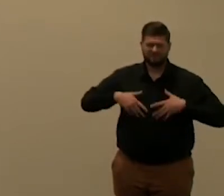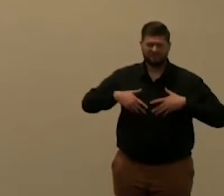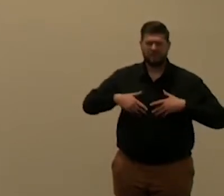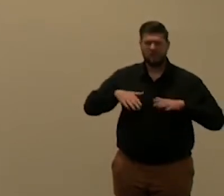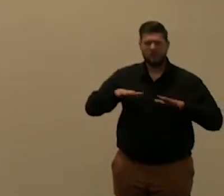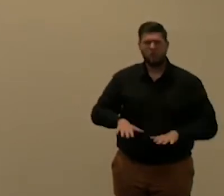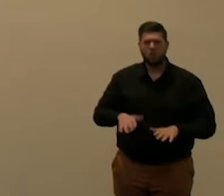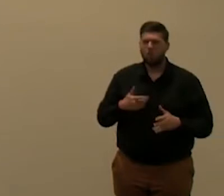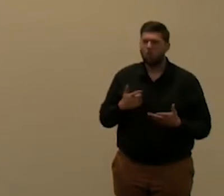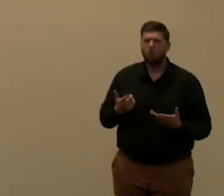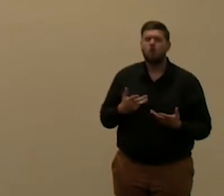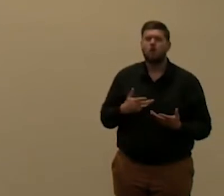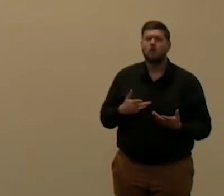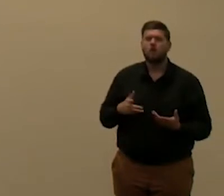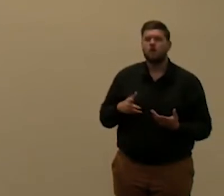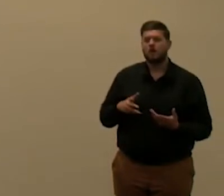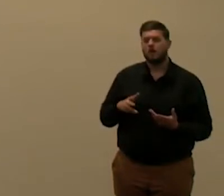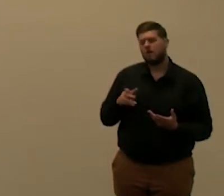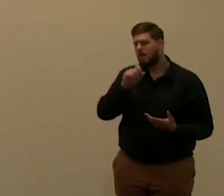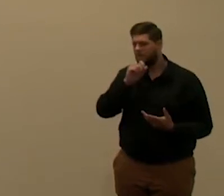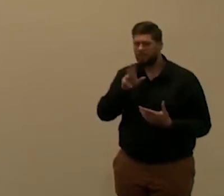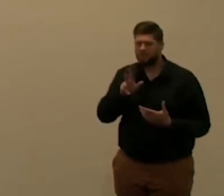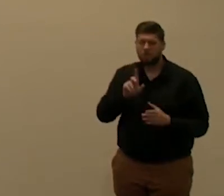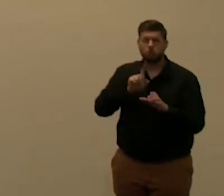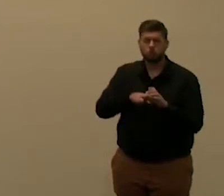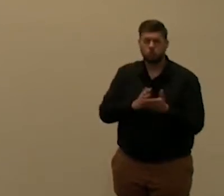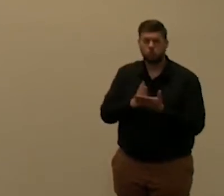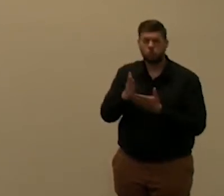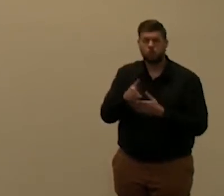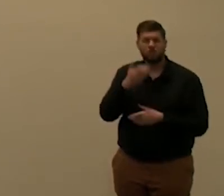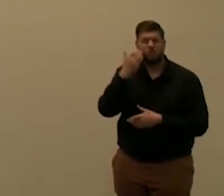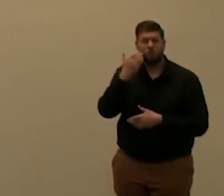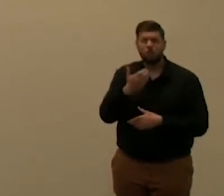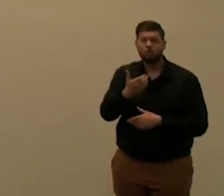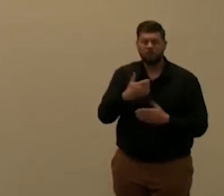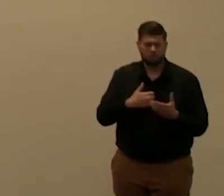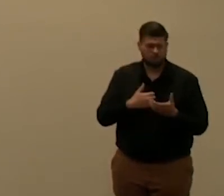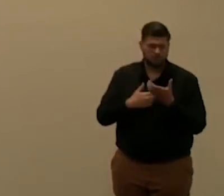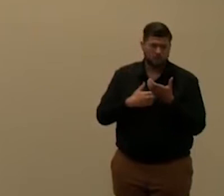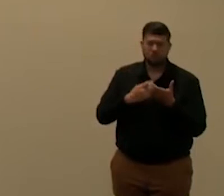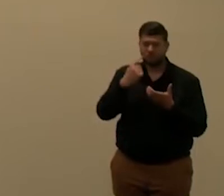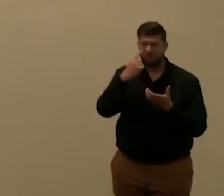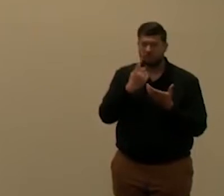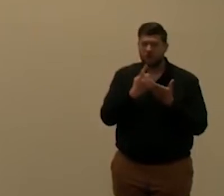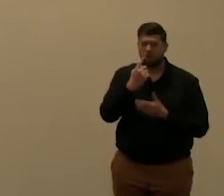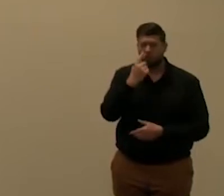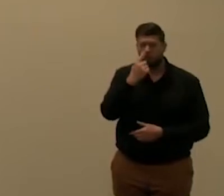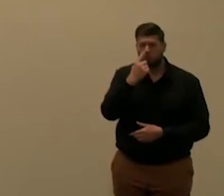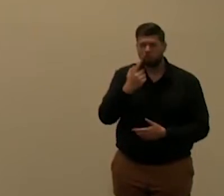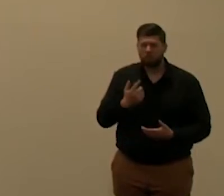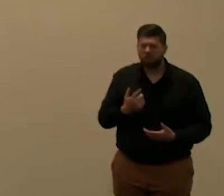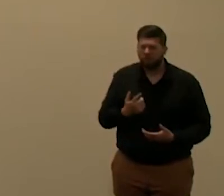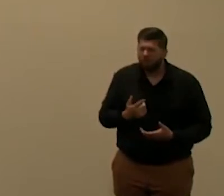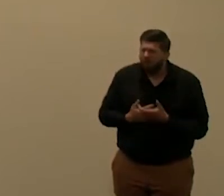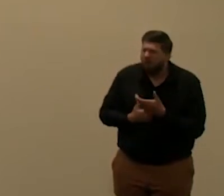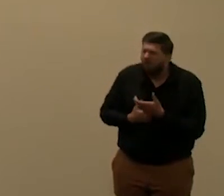with their phone and they're actually meeting like this, so I'm actually counting their nose hairs. So that's, it's not